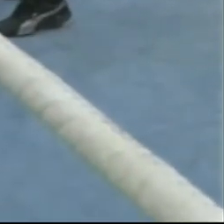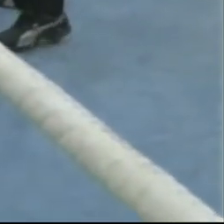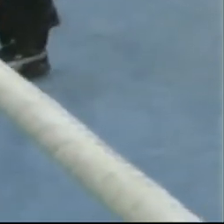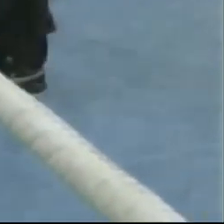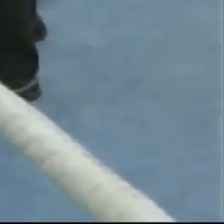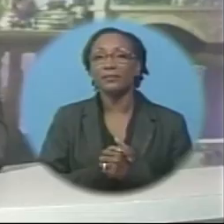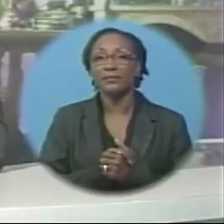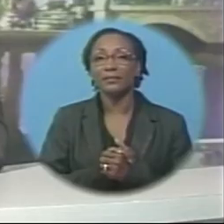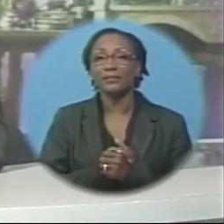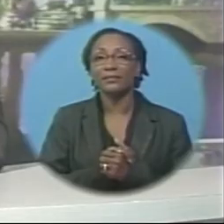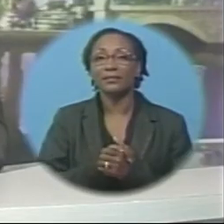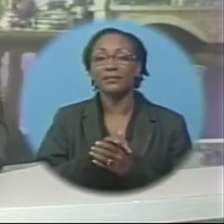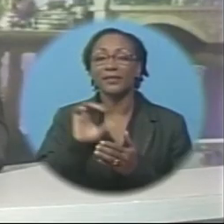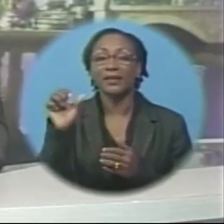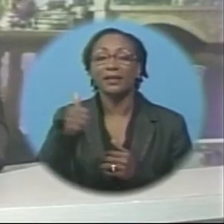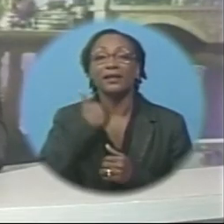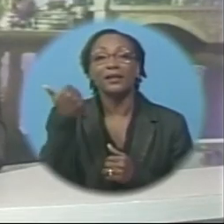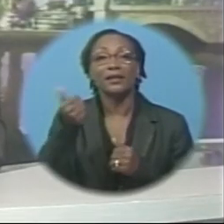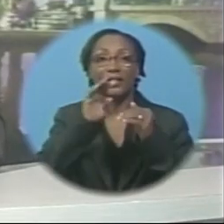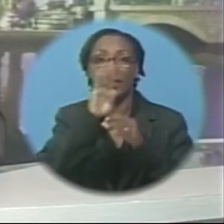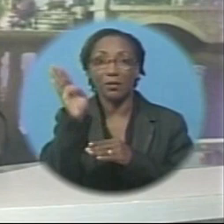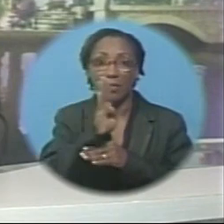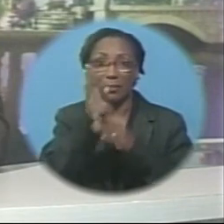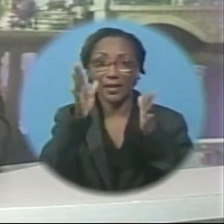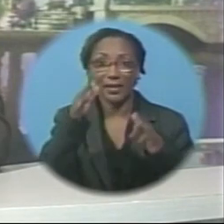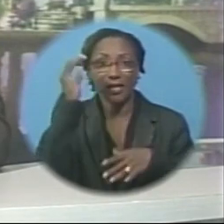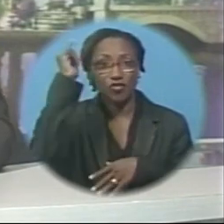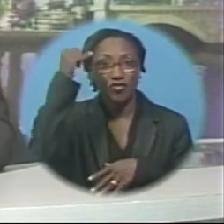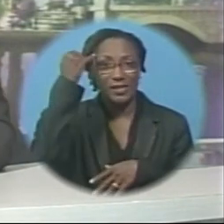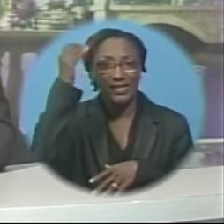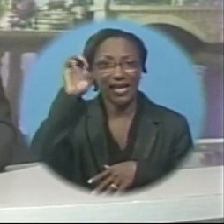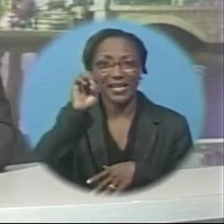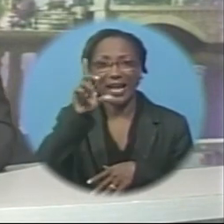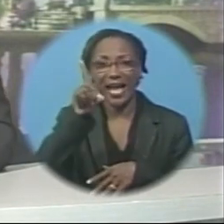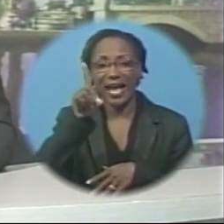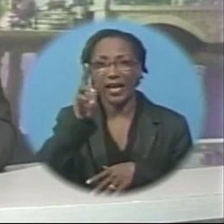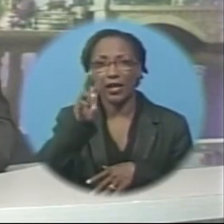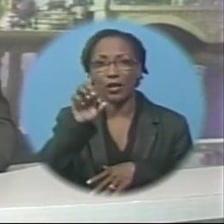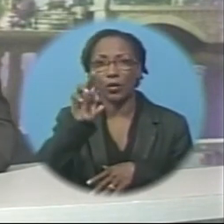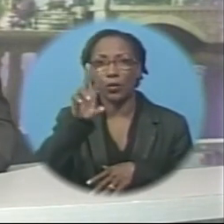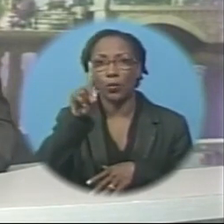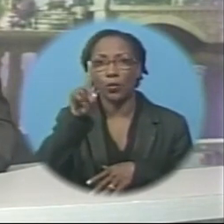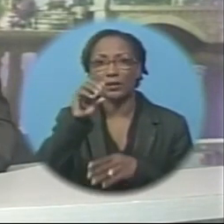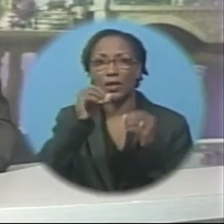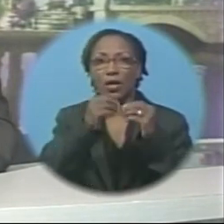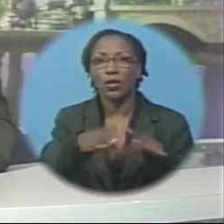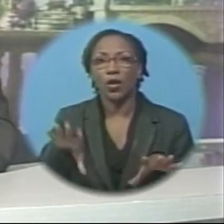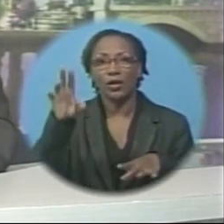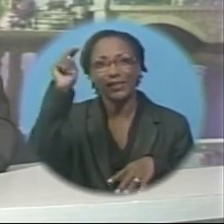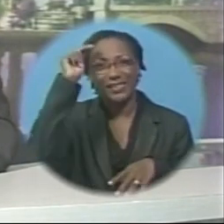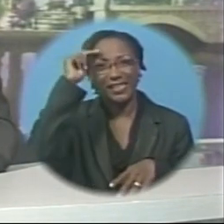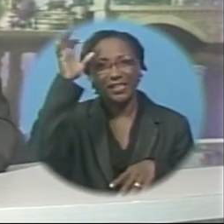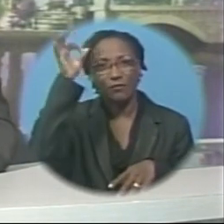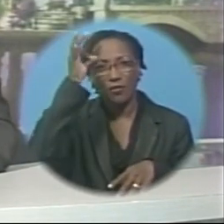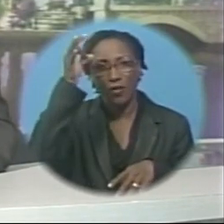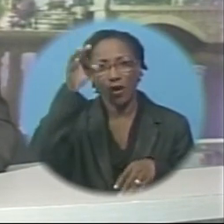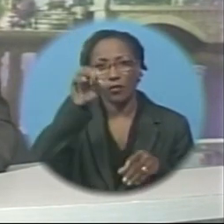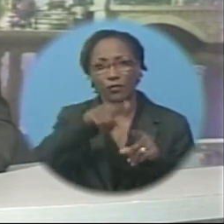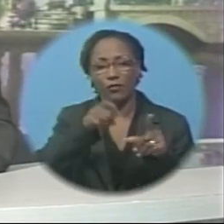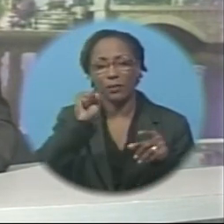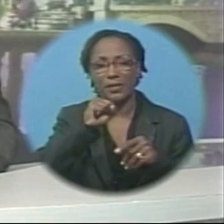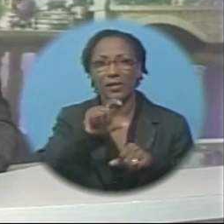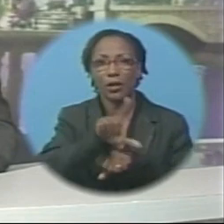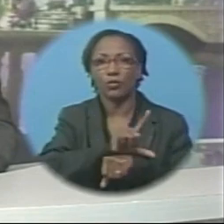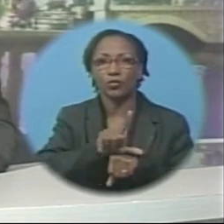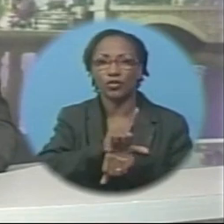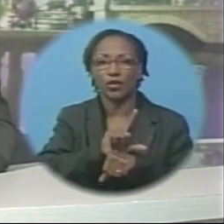knockout. Well, the other Barbadian, Justin Edwards, lost his bout to Nathan Ferrari of St. Lucia. The action continues